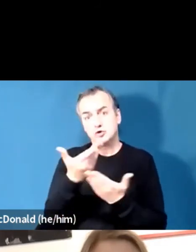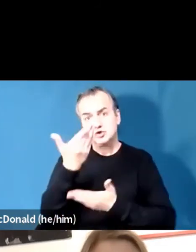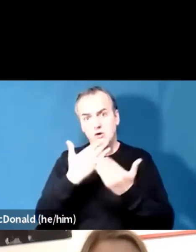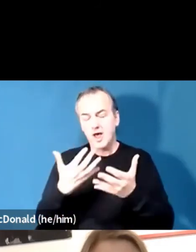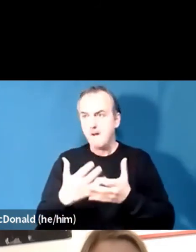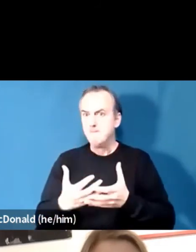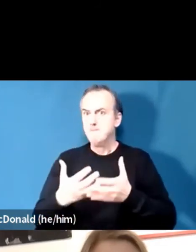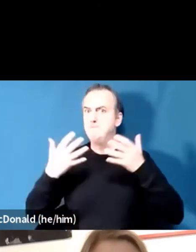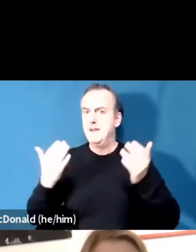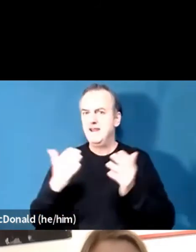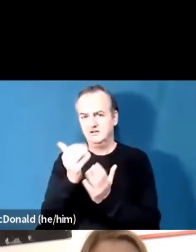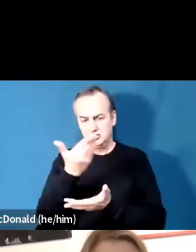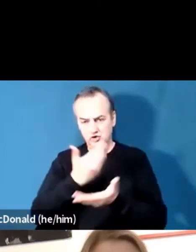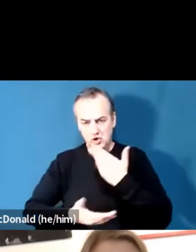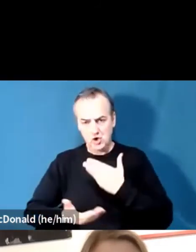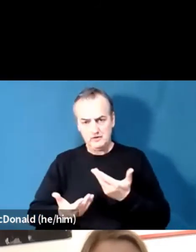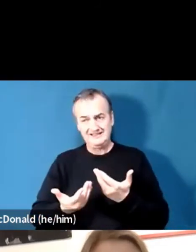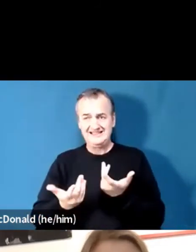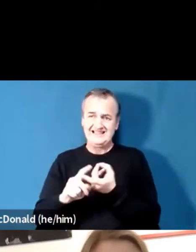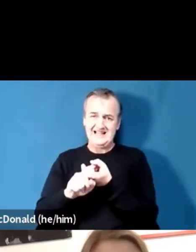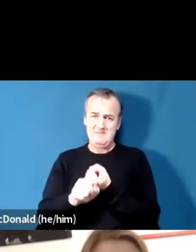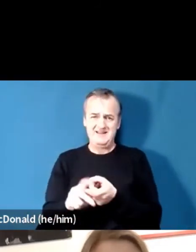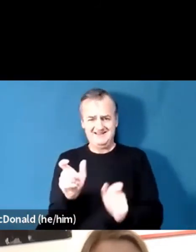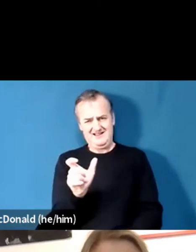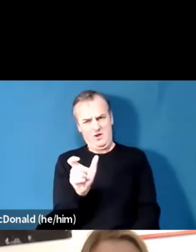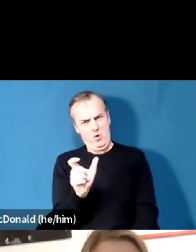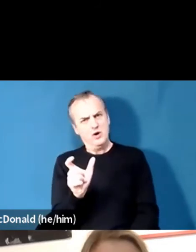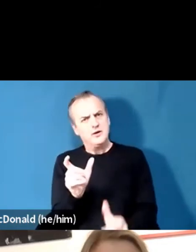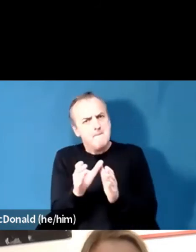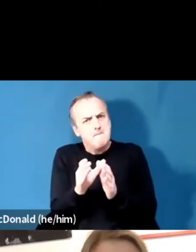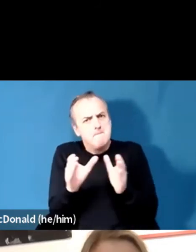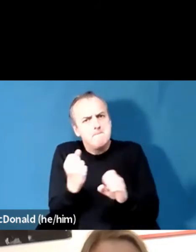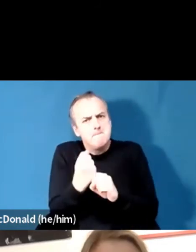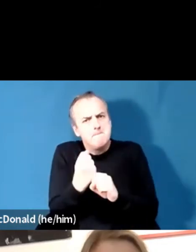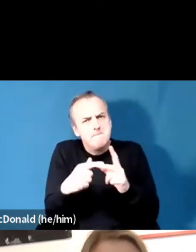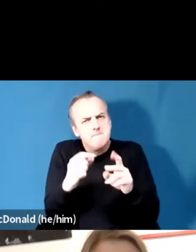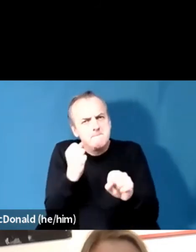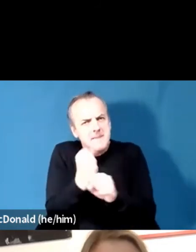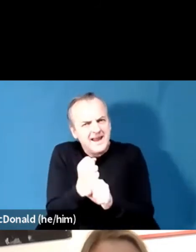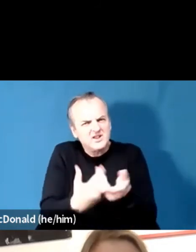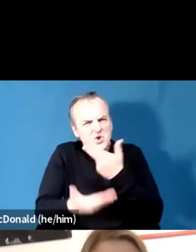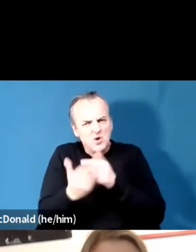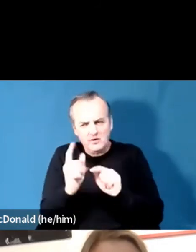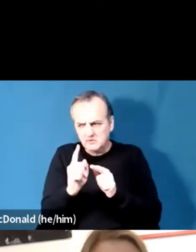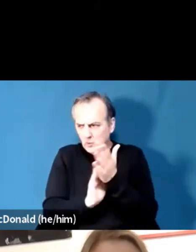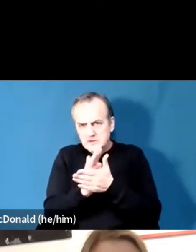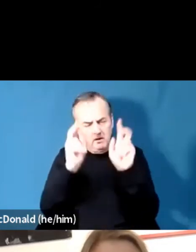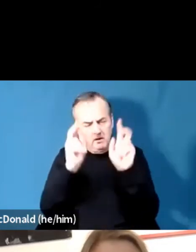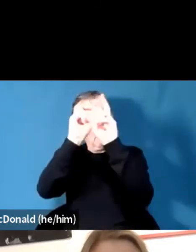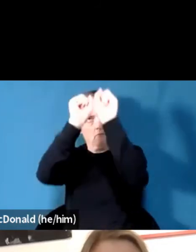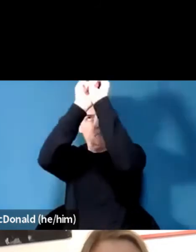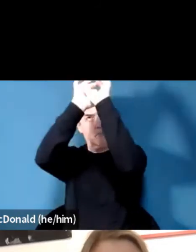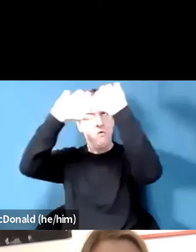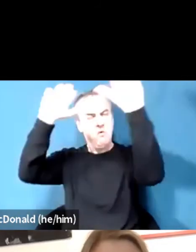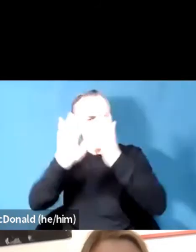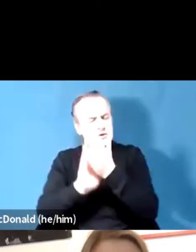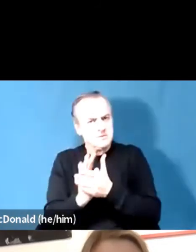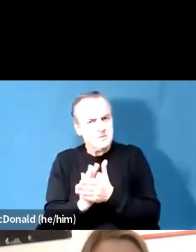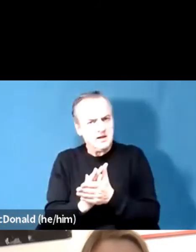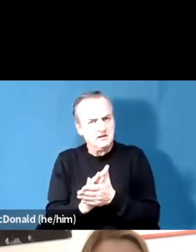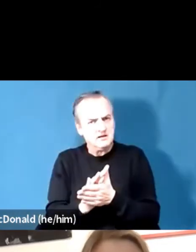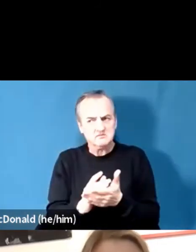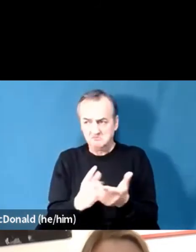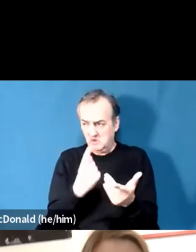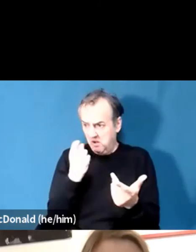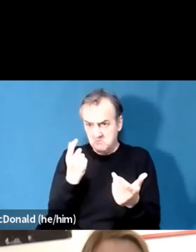of it depends what your definition of big is. You know, do you, like, yes and no. It